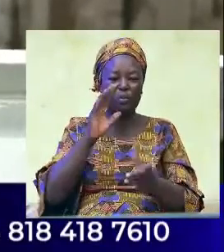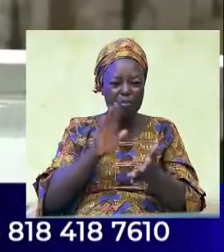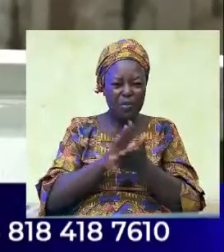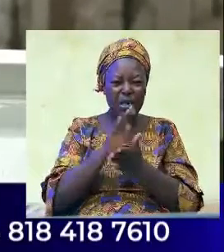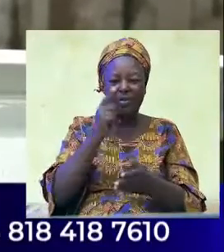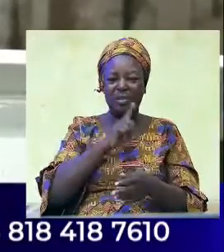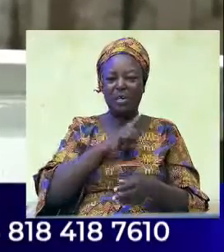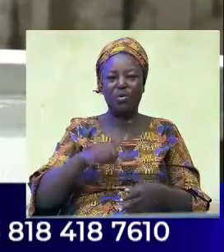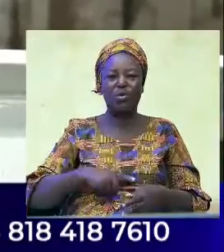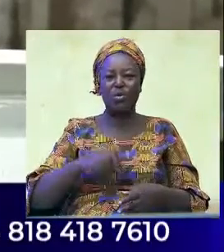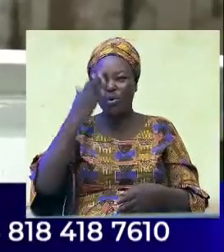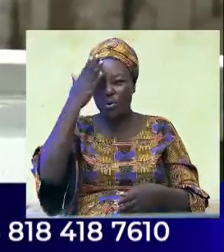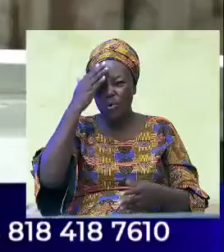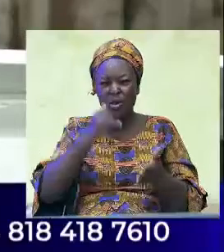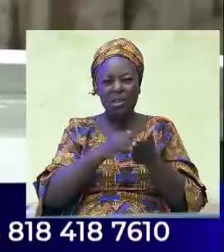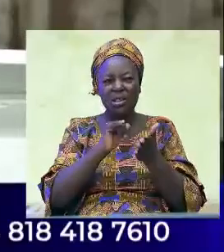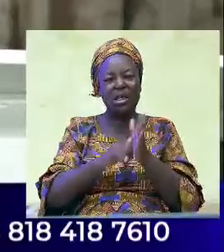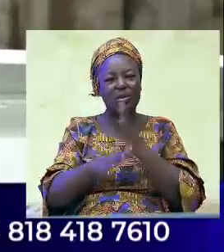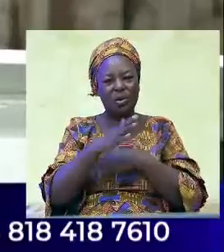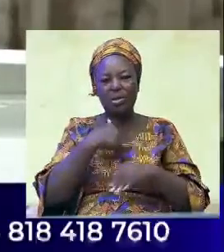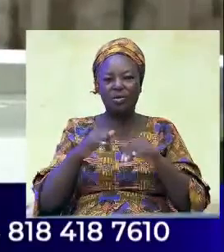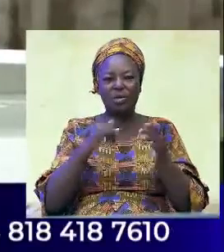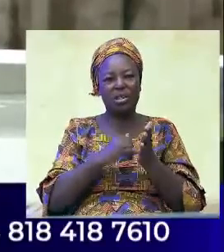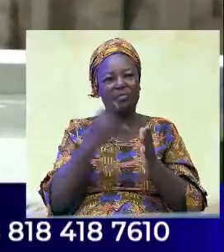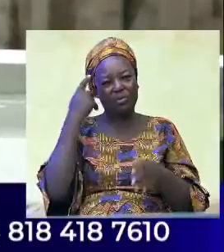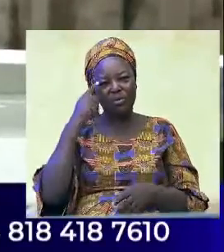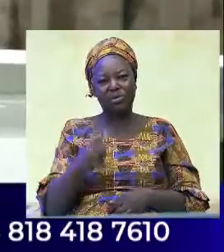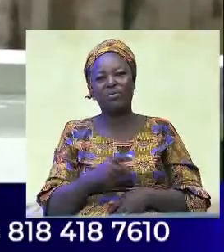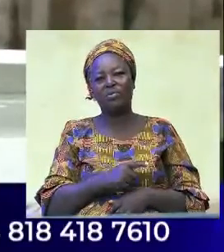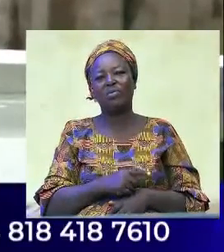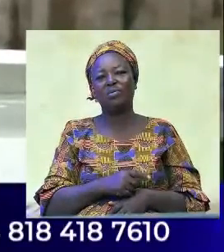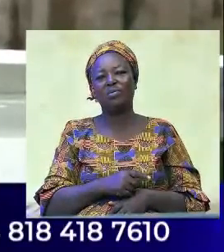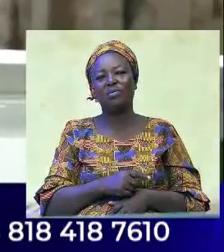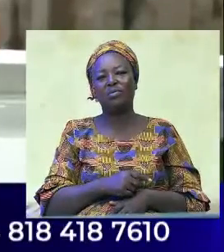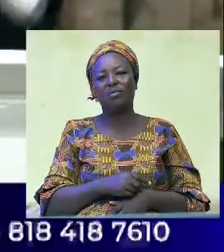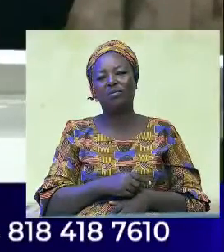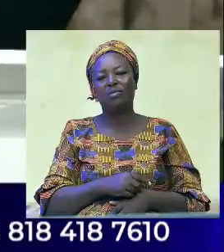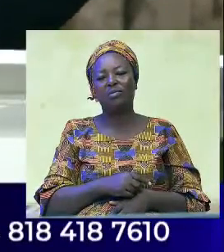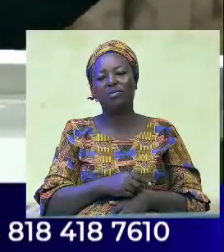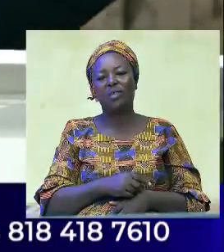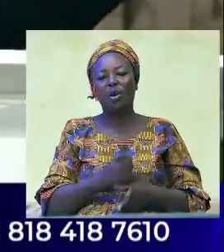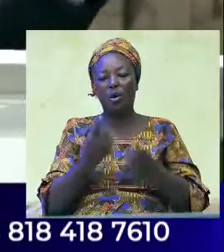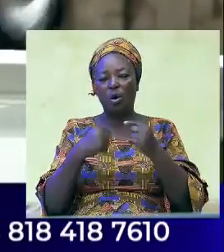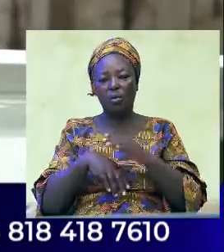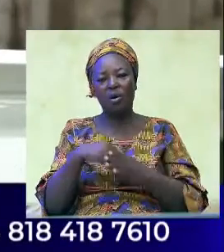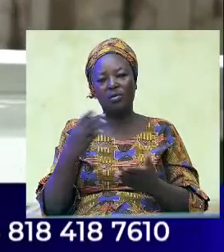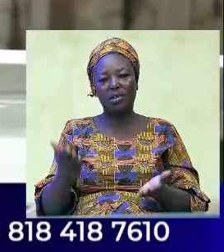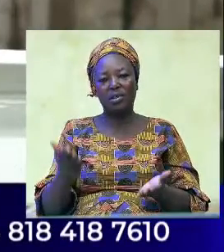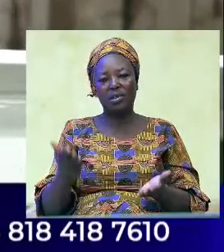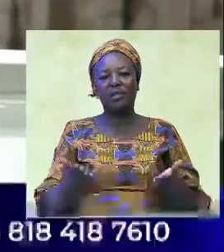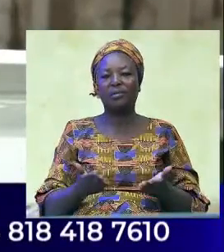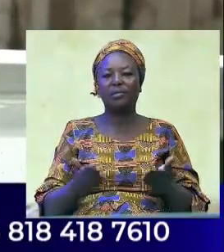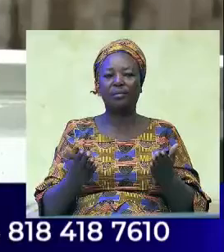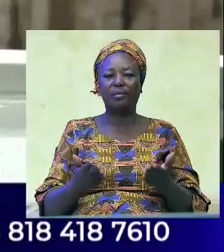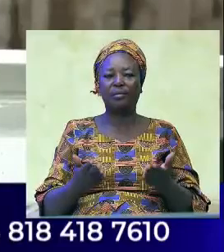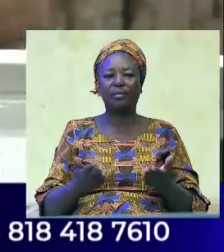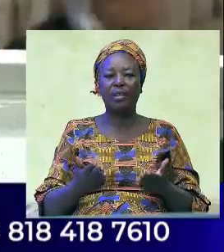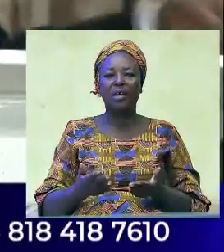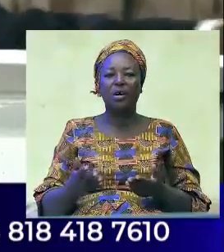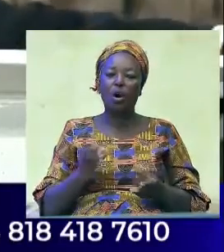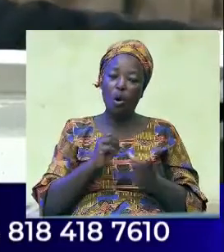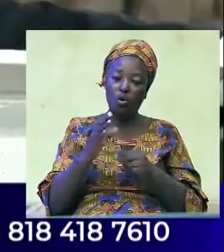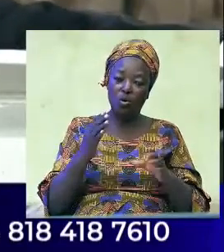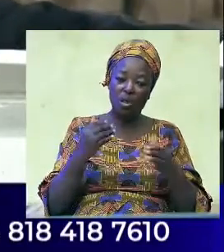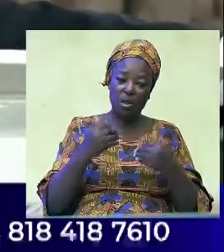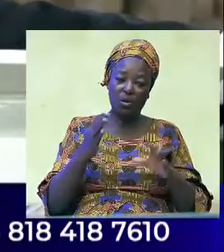4, 3, 2, and 1. Keep coming outside. Check yourself. As you describe your miracle, the swelling is gone.